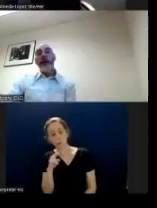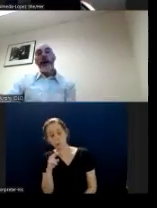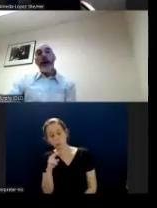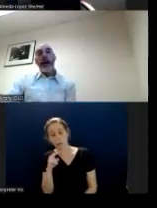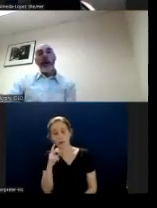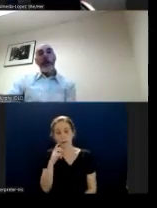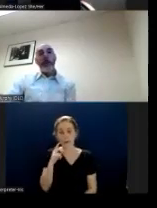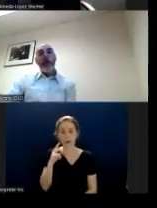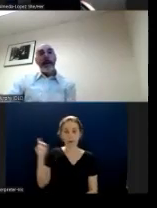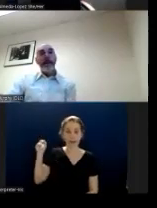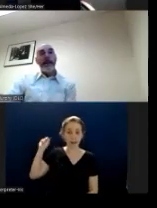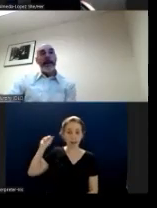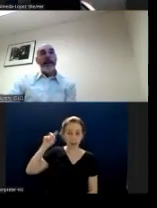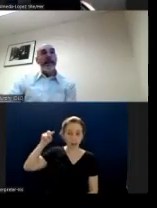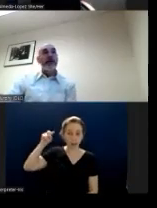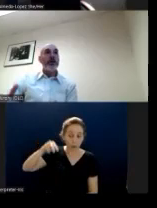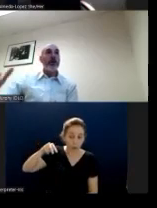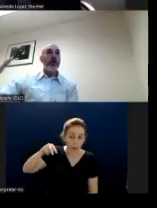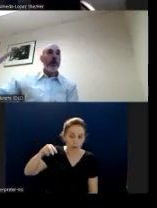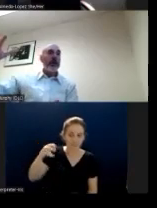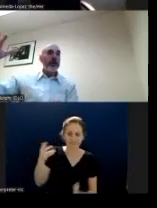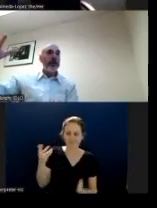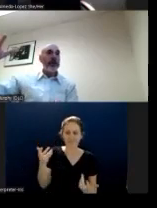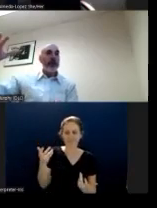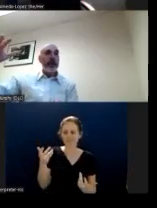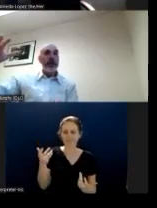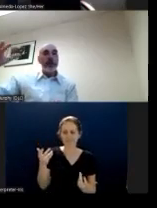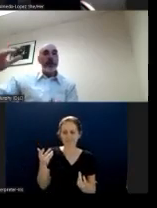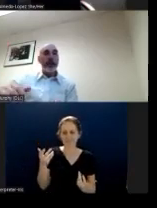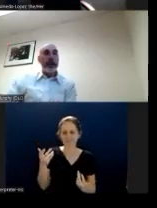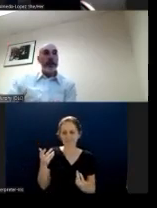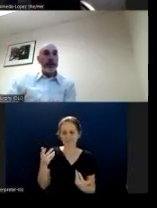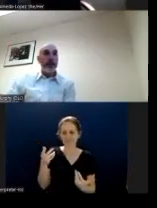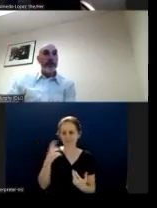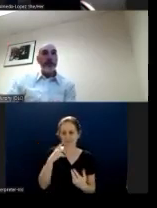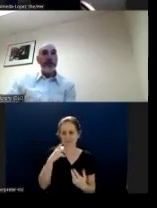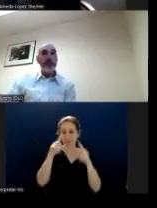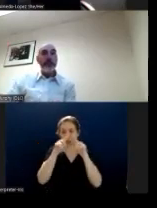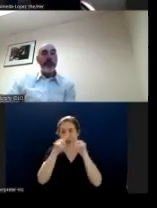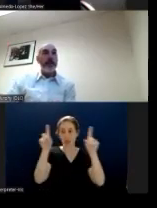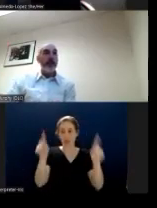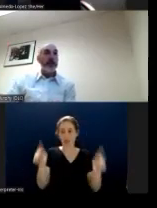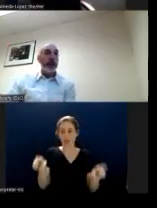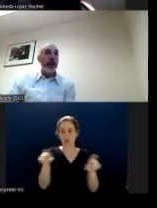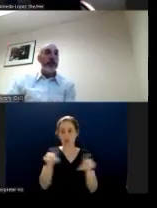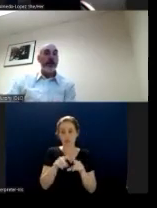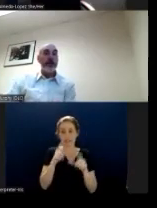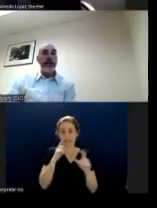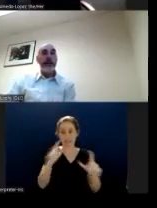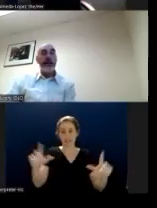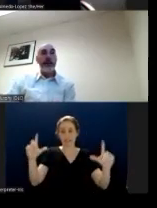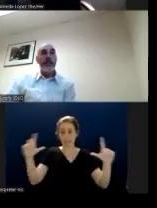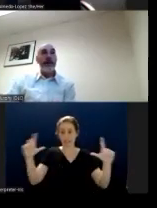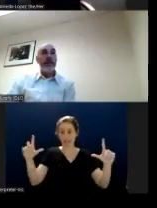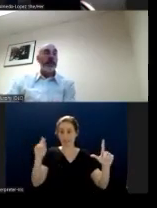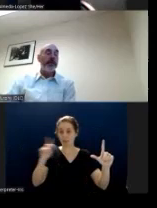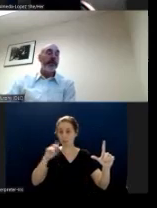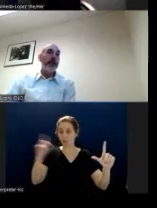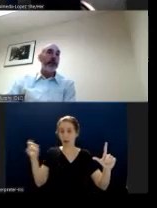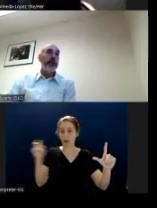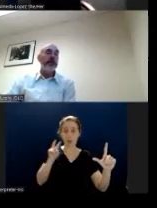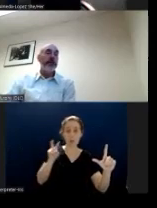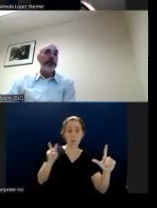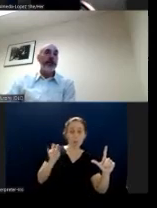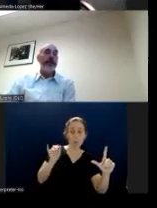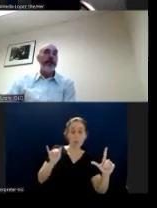you and see what you're doing, because the screen is actually fairly large, and if somebody's